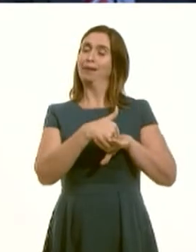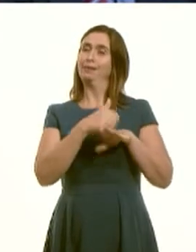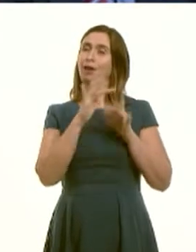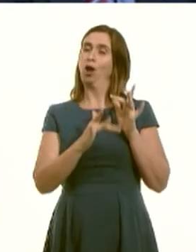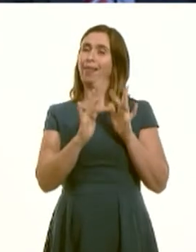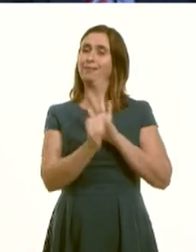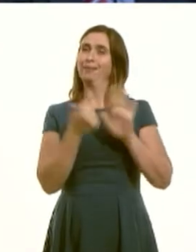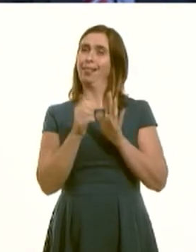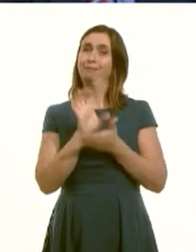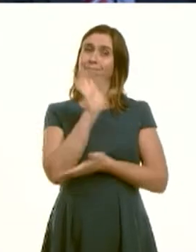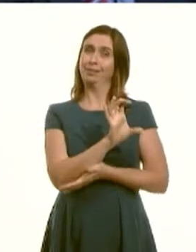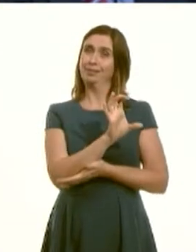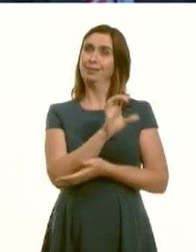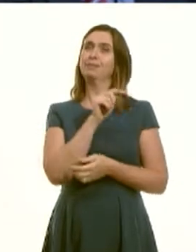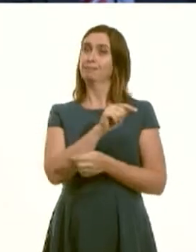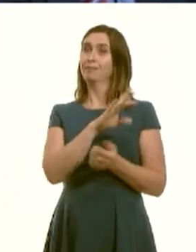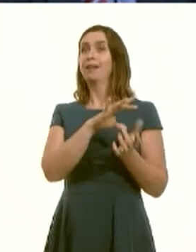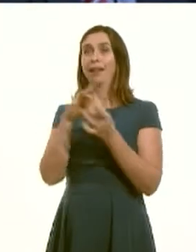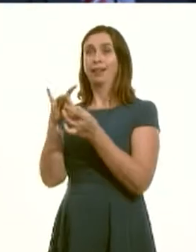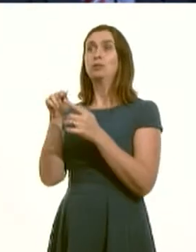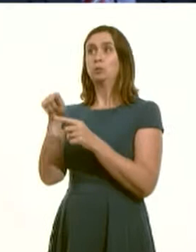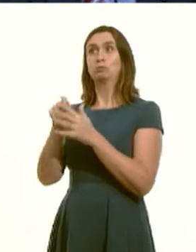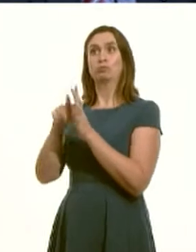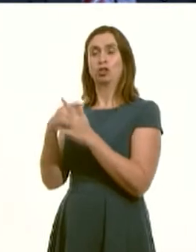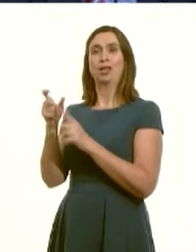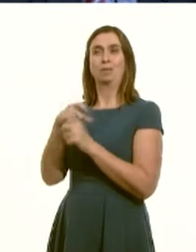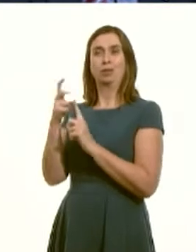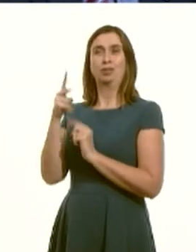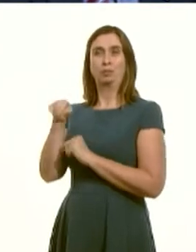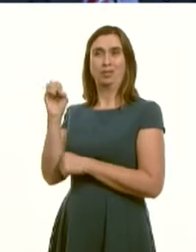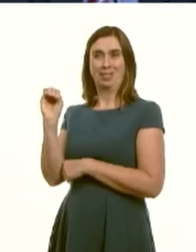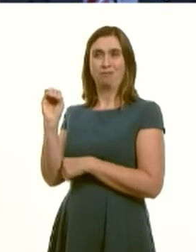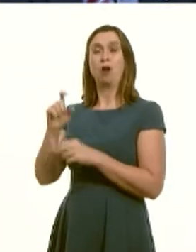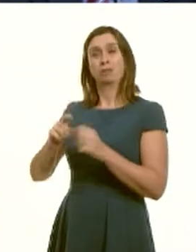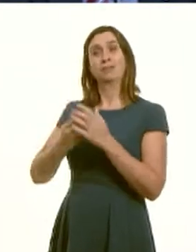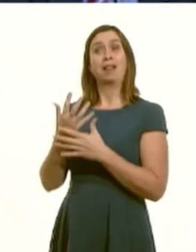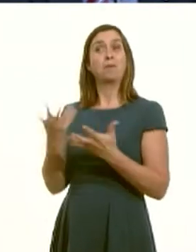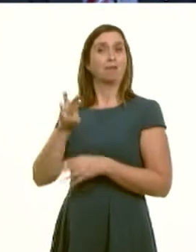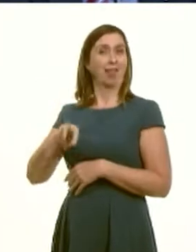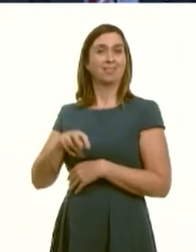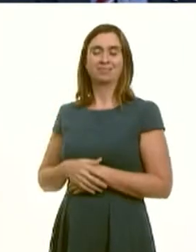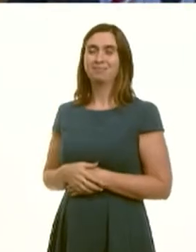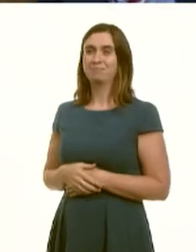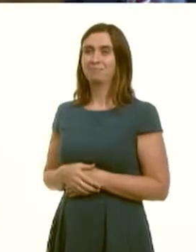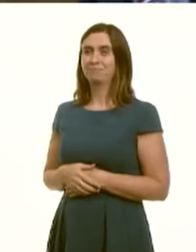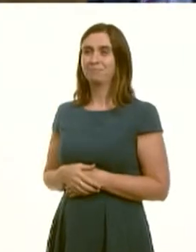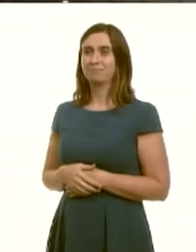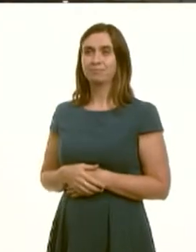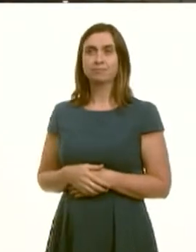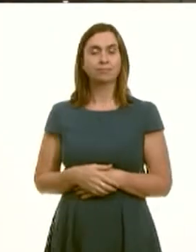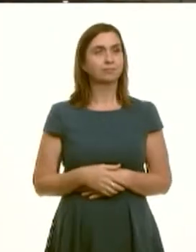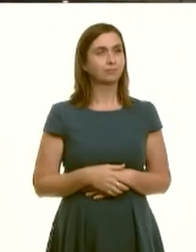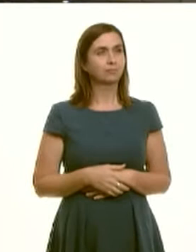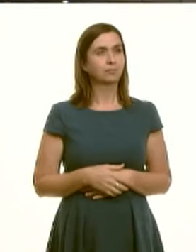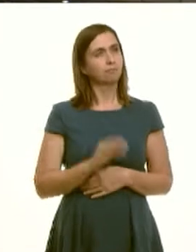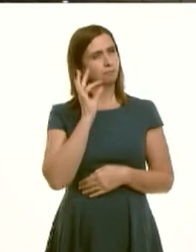skills funding, and that was based on a Communities 2.0 project that was developed in Wales. Mike Hedges. Thank you, Presiding Officer. Does